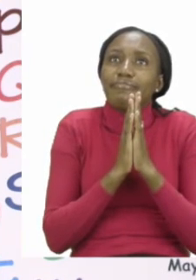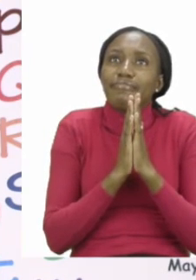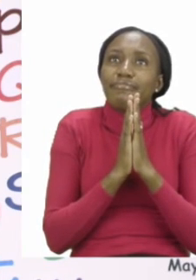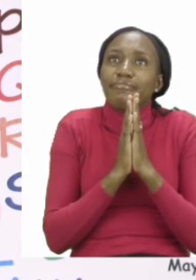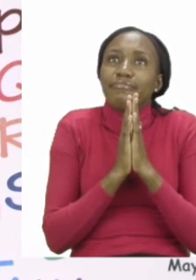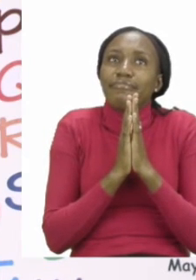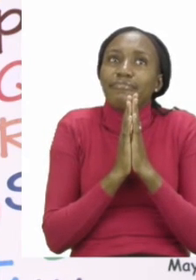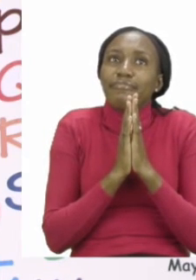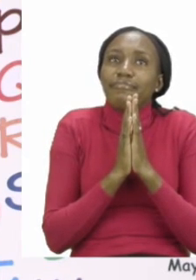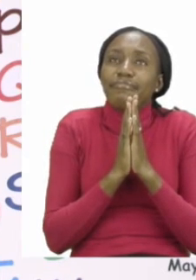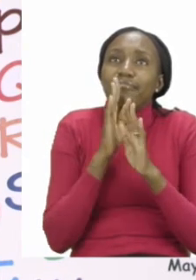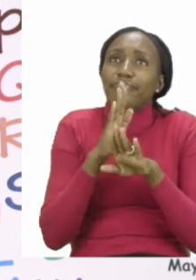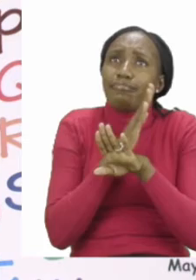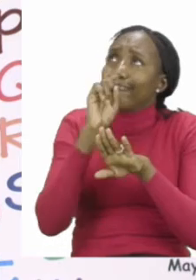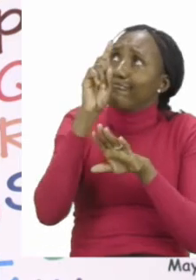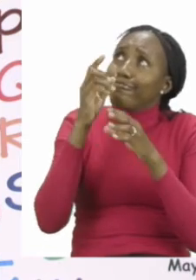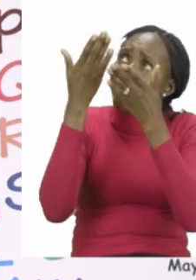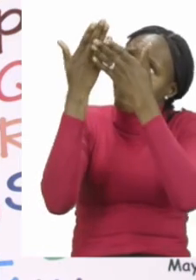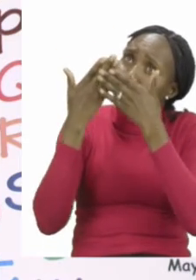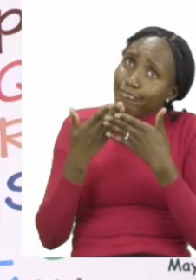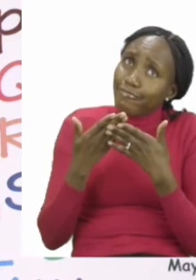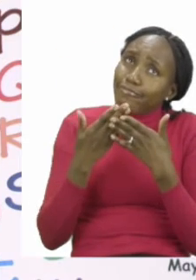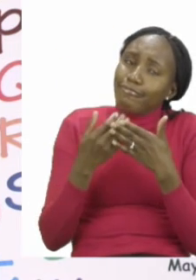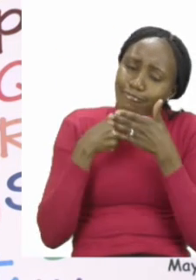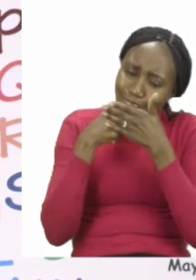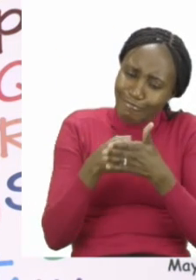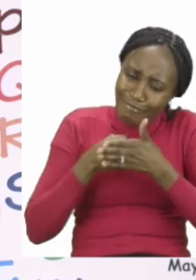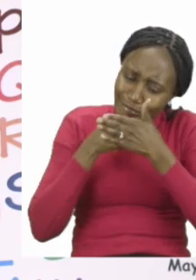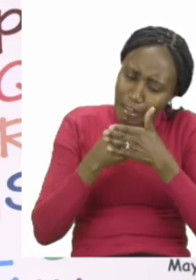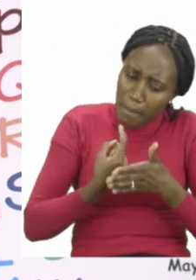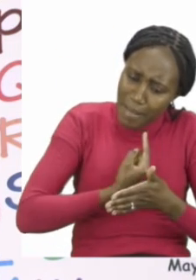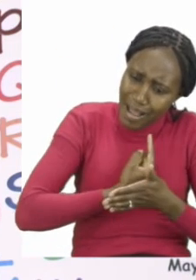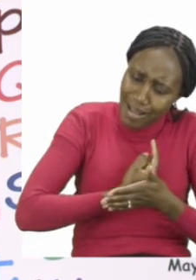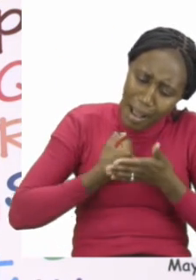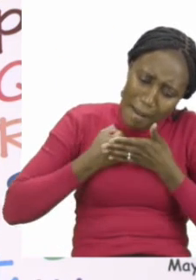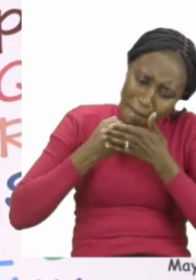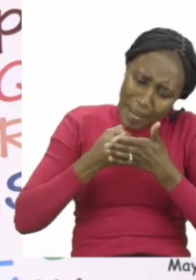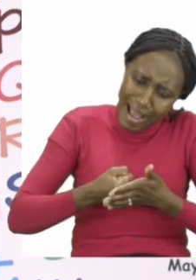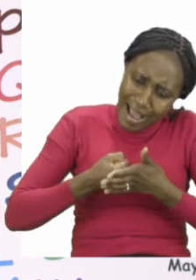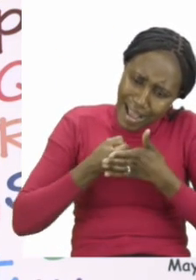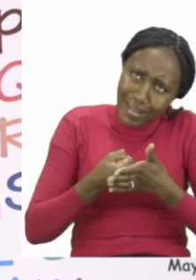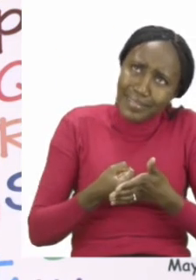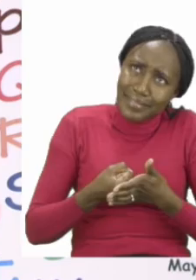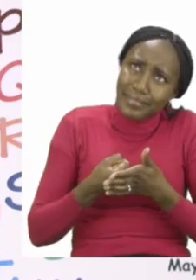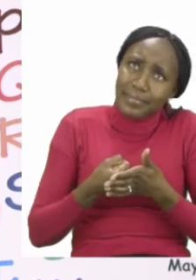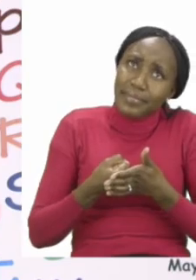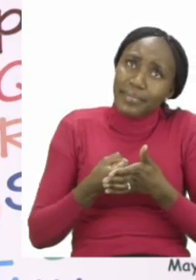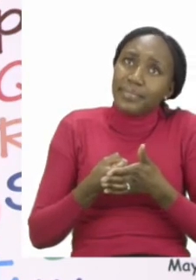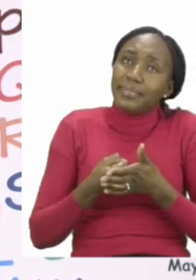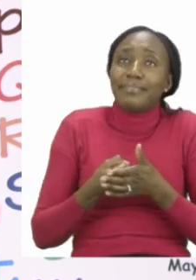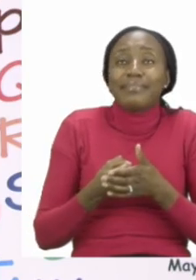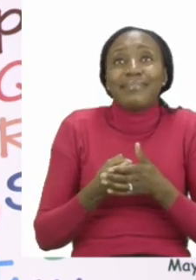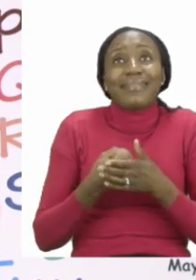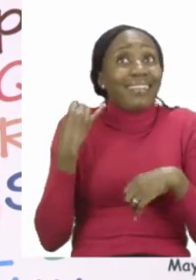ask for any help from any grown-up, try and do these activities on your own first. Have